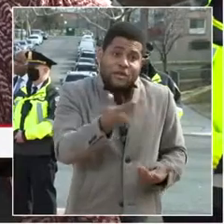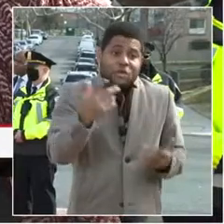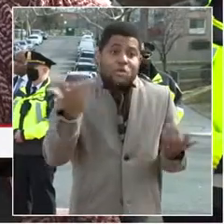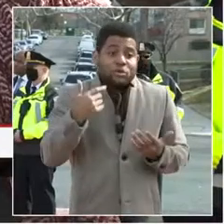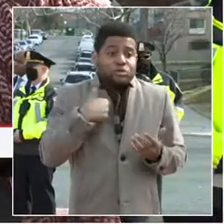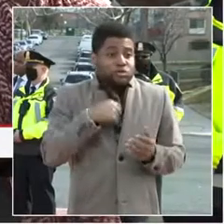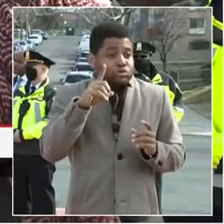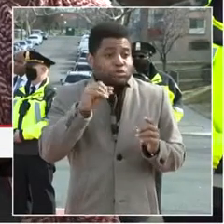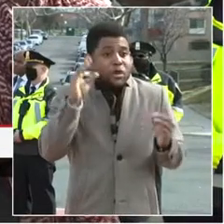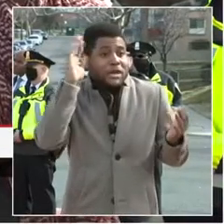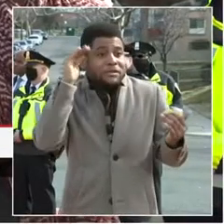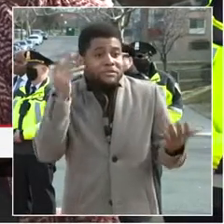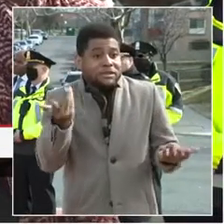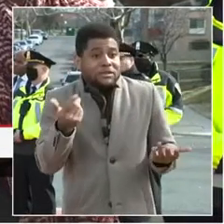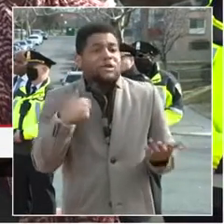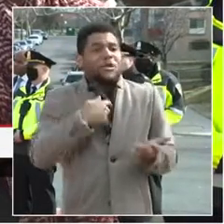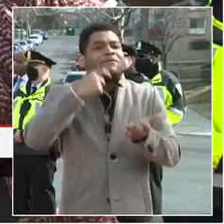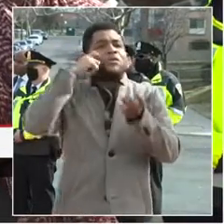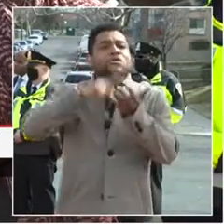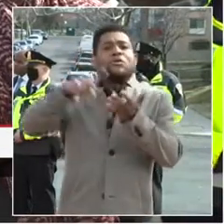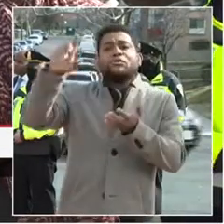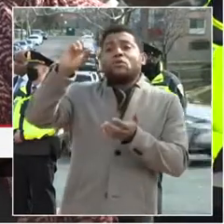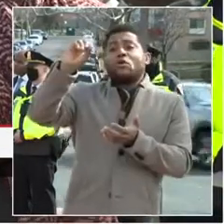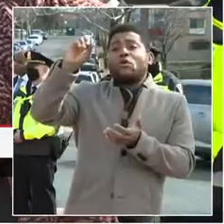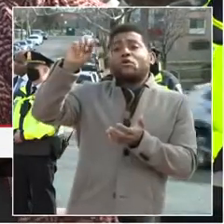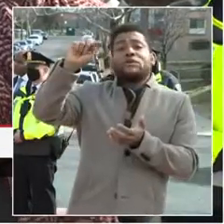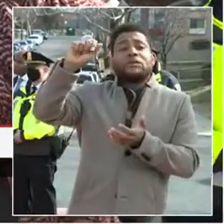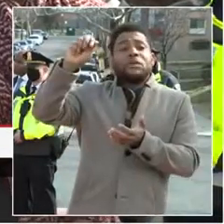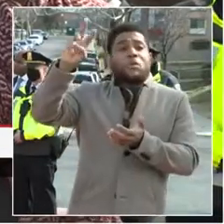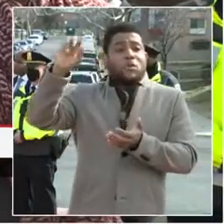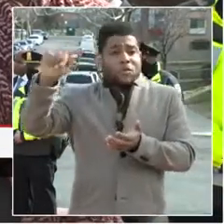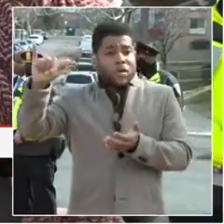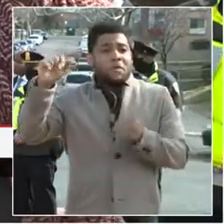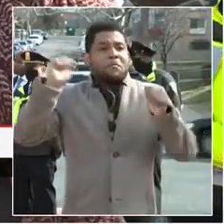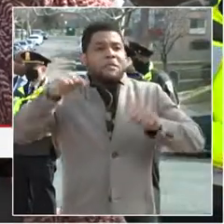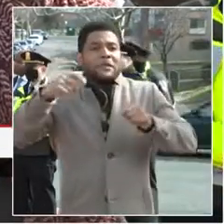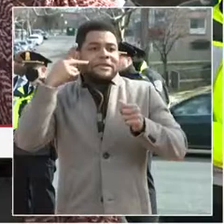seen in Ottawa, what some of those things could be that we might see here in the district.